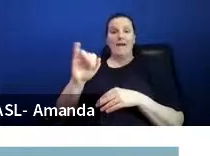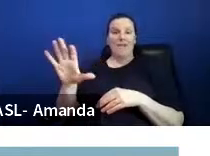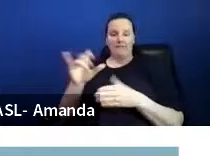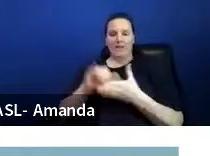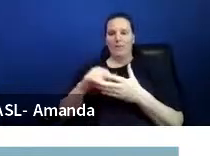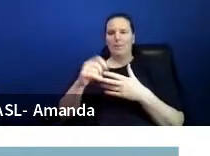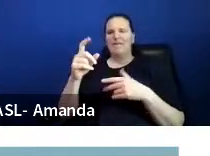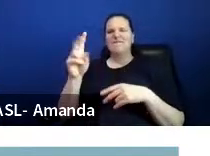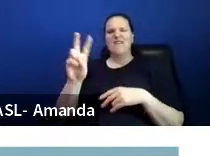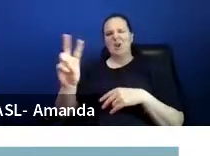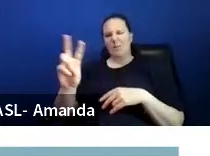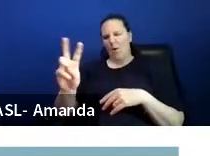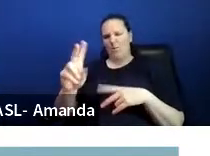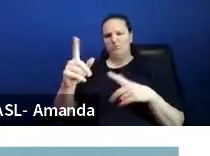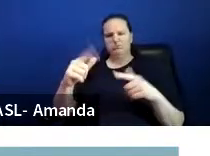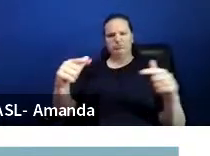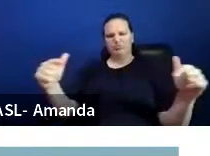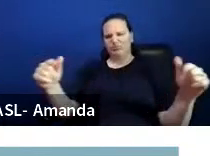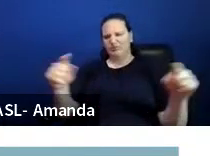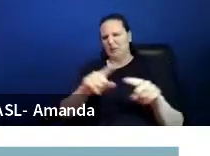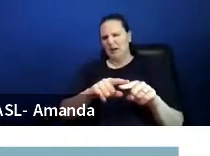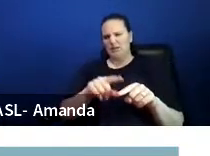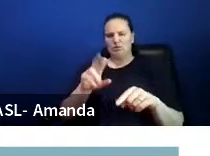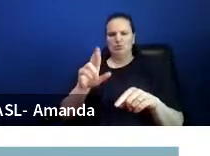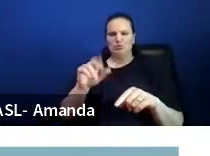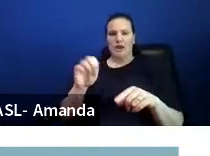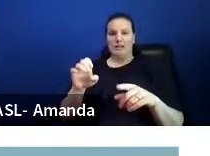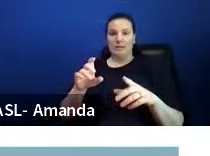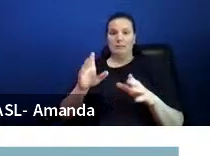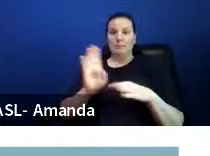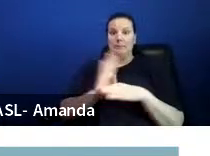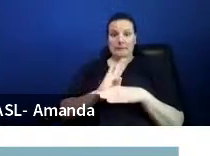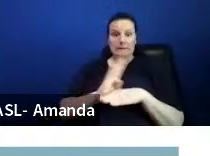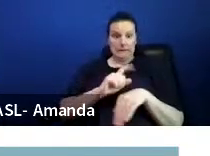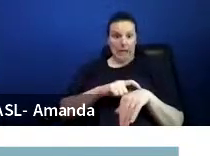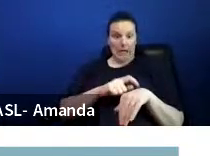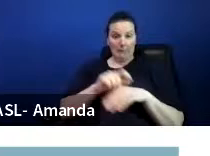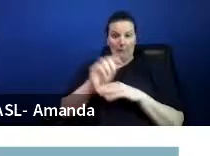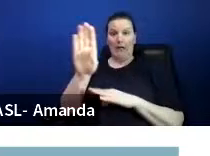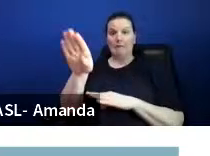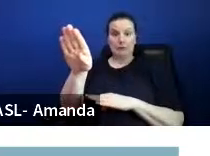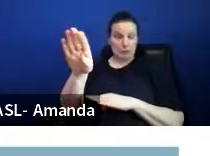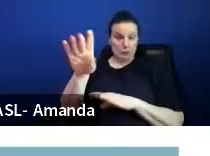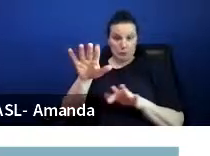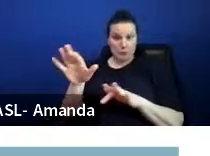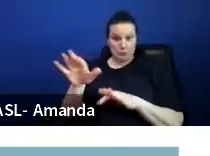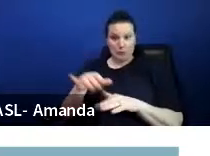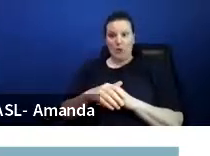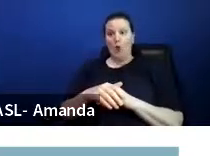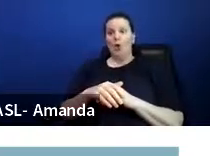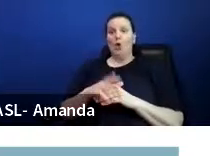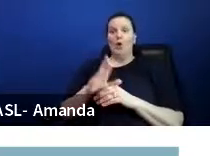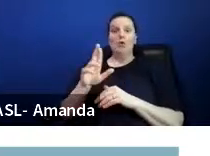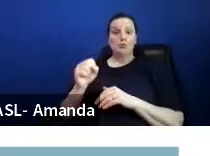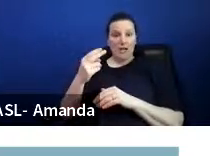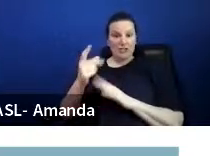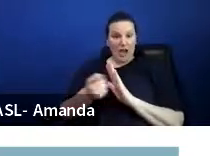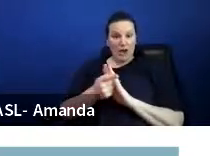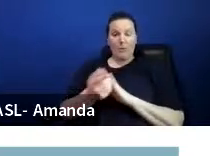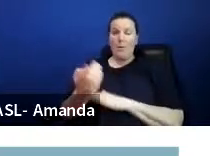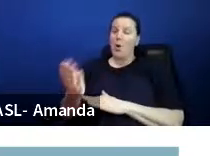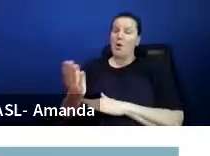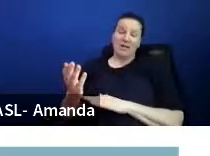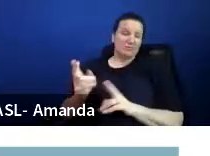rate tolling. So that means that during peak travel periods like the afternoon rush hour and morning rush